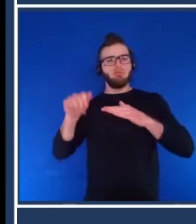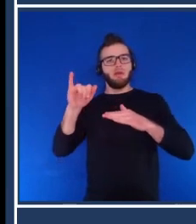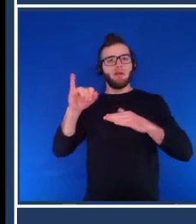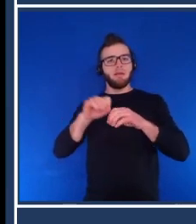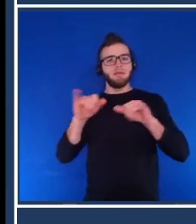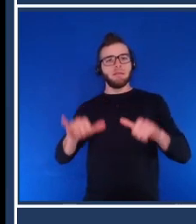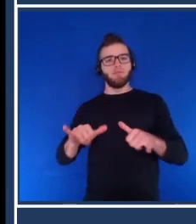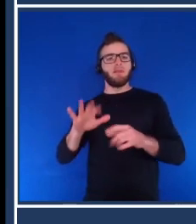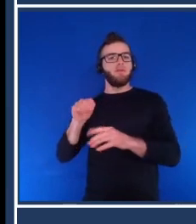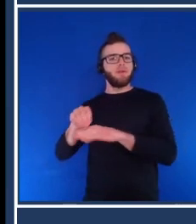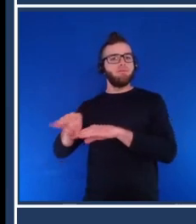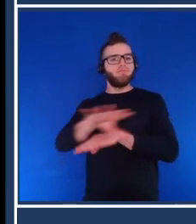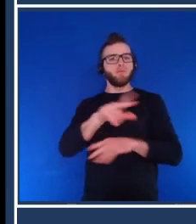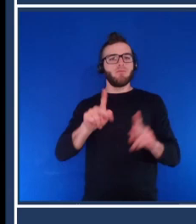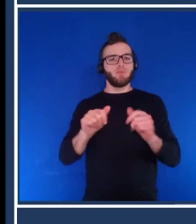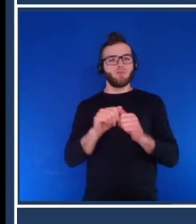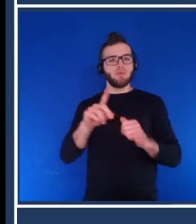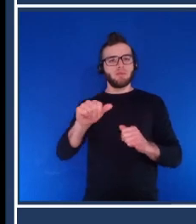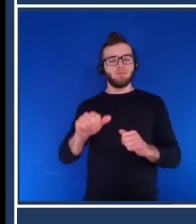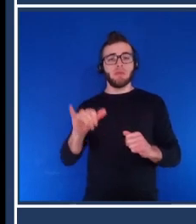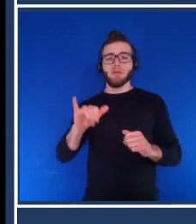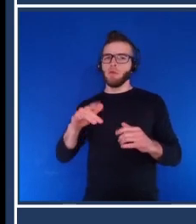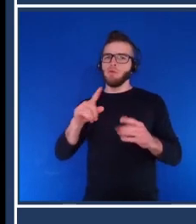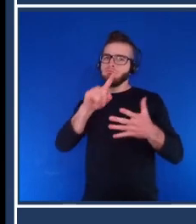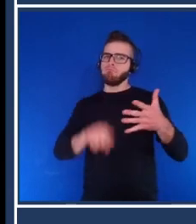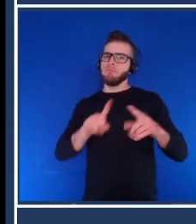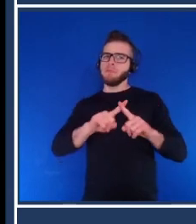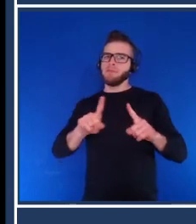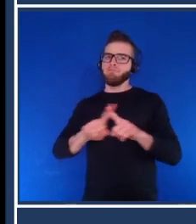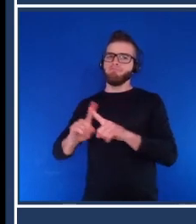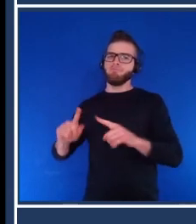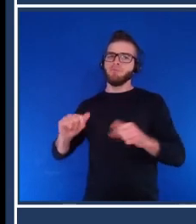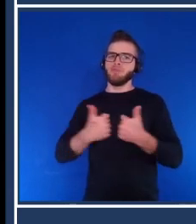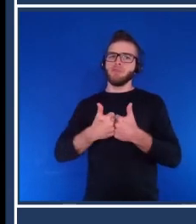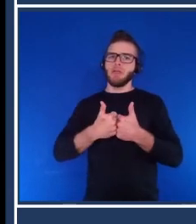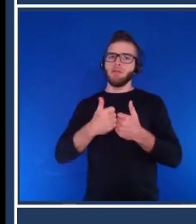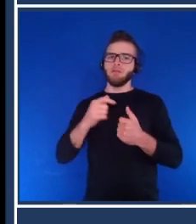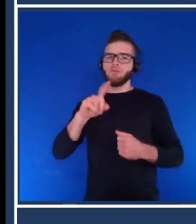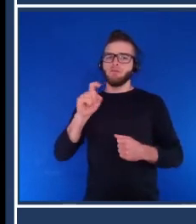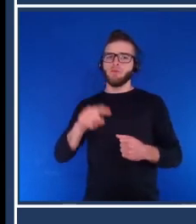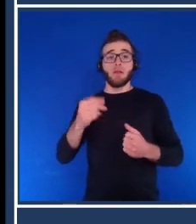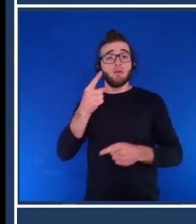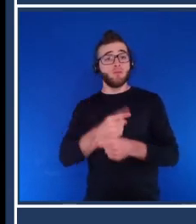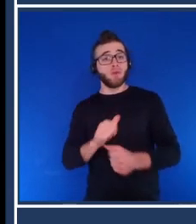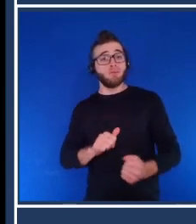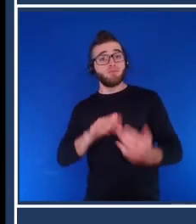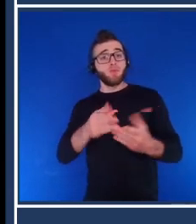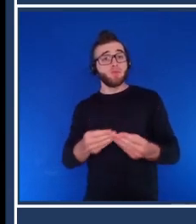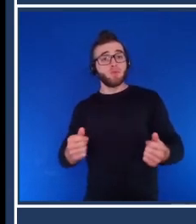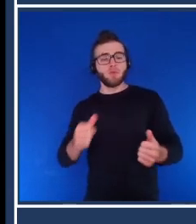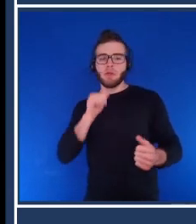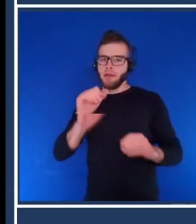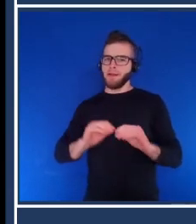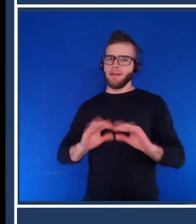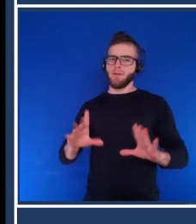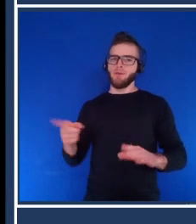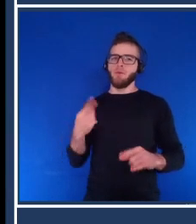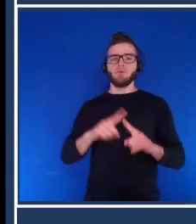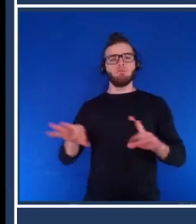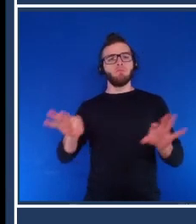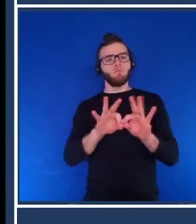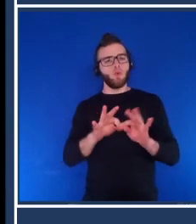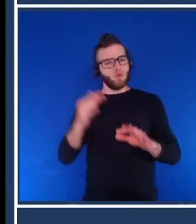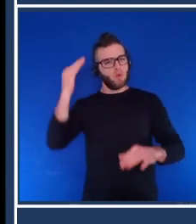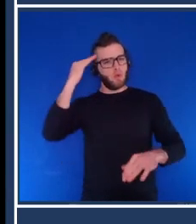These are challenging questions, and the correct solutions aren't always clear, but we feel it's important to be aware of and discuss these sensitive